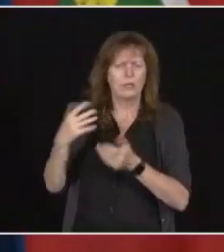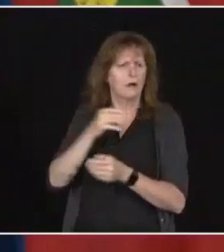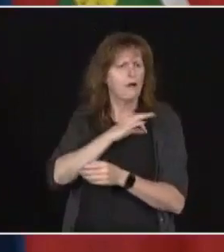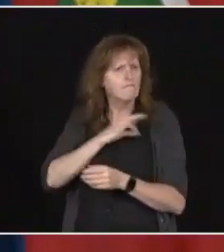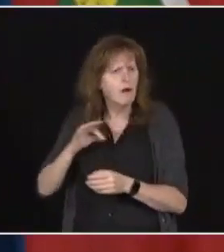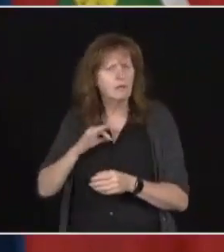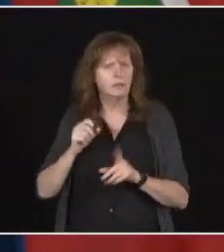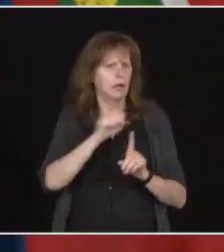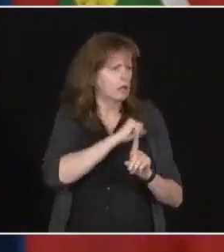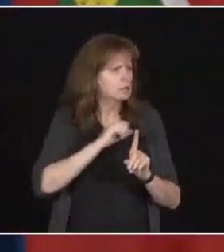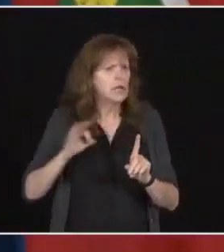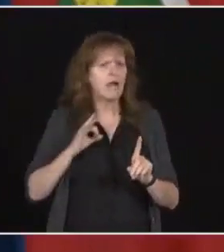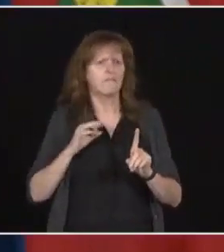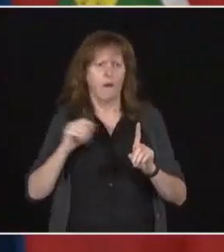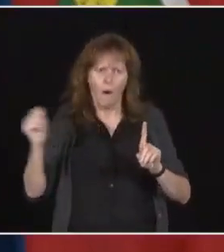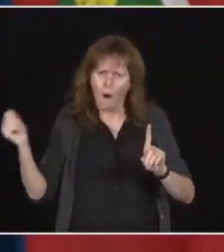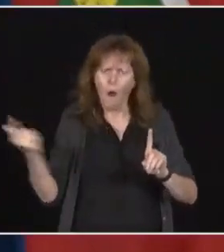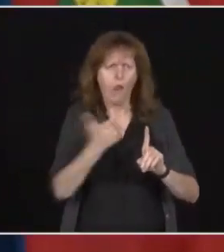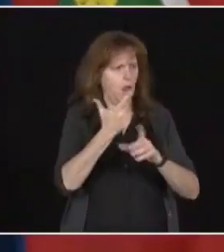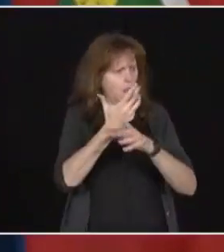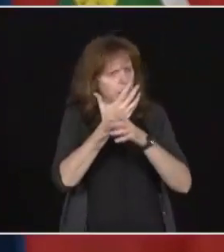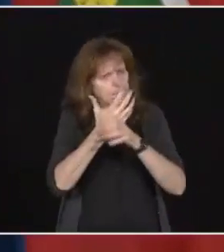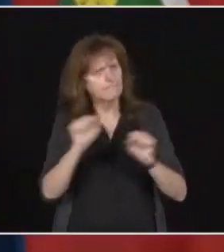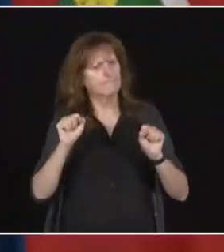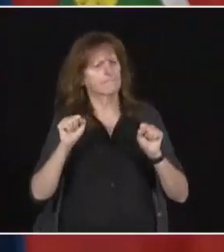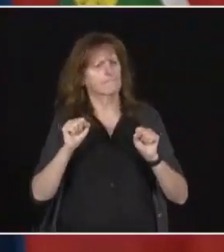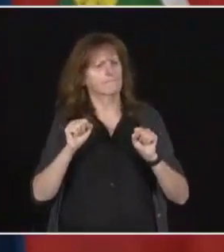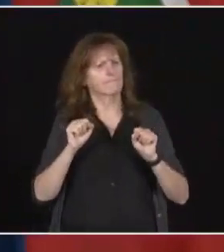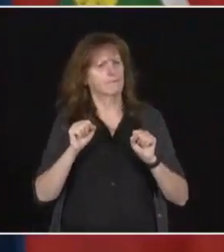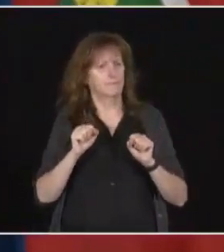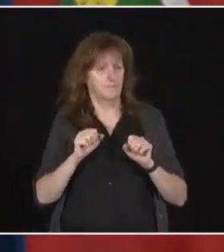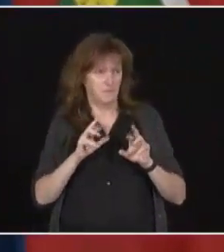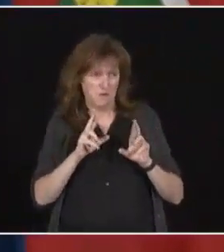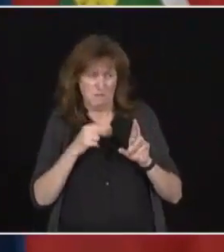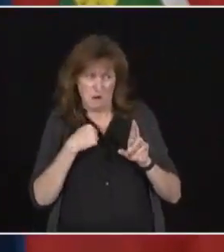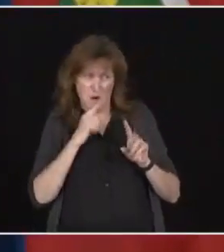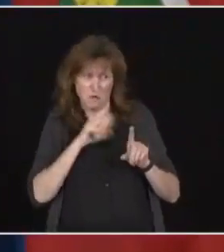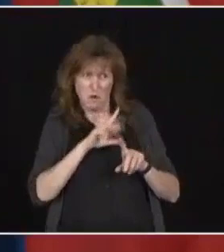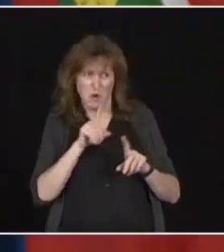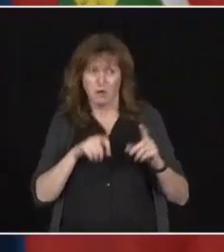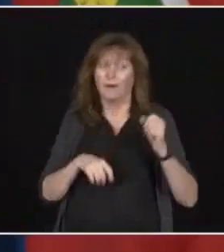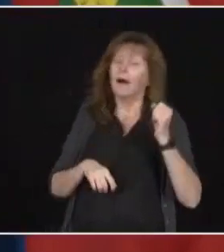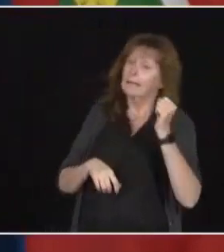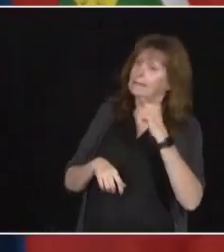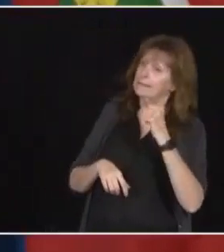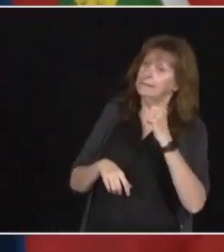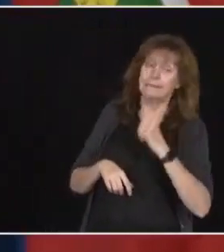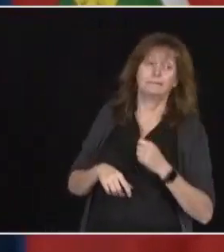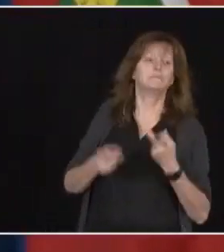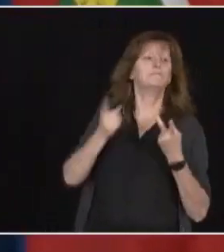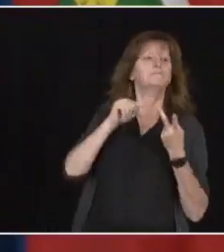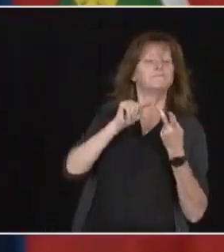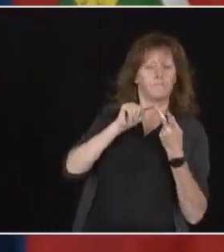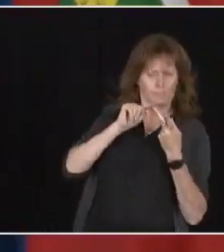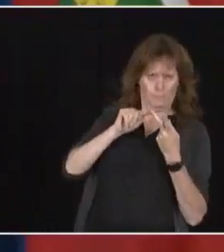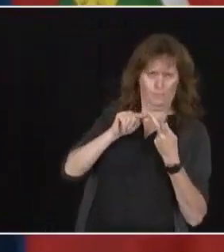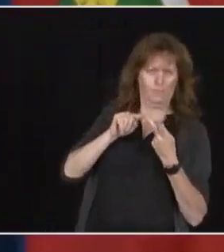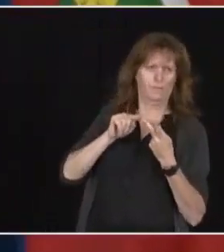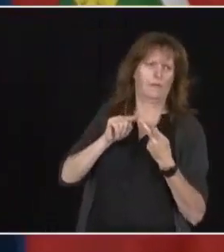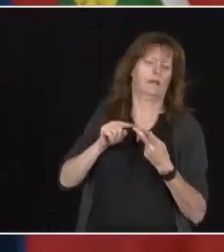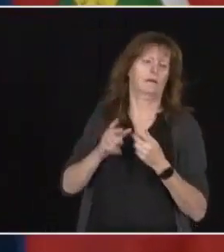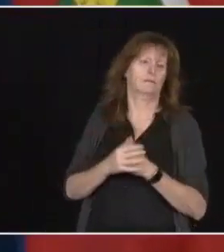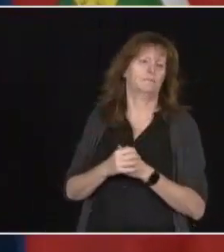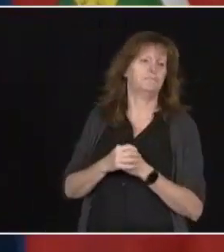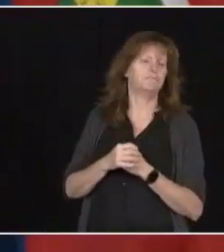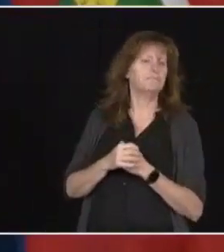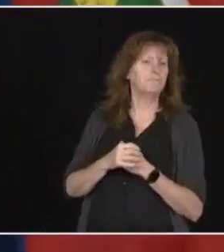on our campuses. I hope I have answered your question. Yes, thank you. My follow-up is, are there going to be any, because sometimes